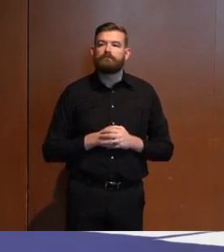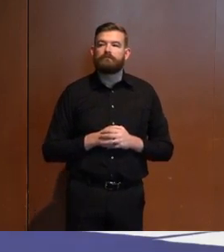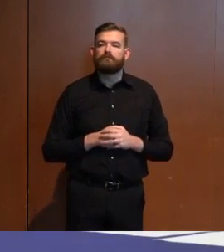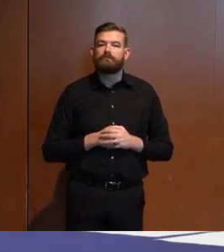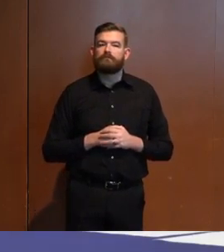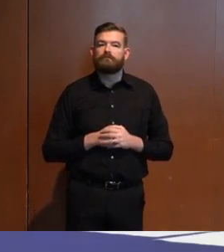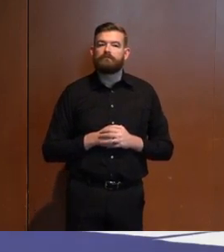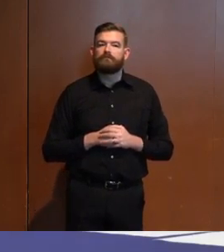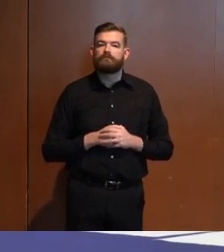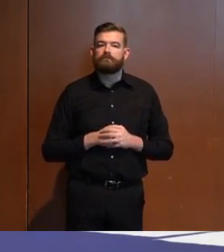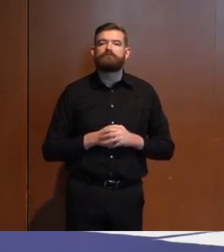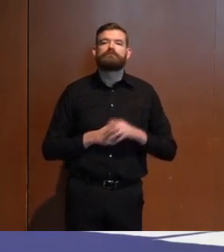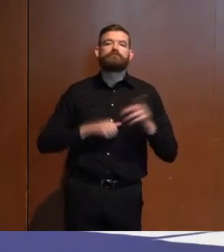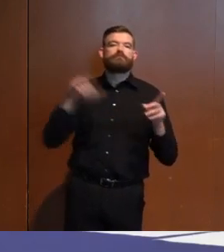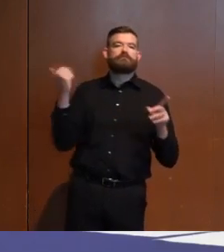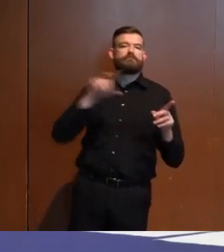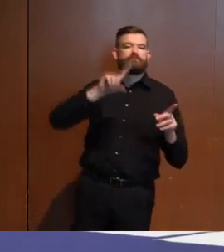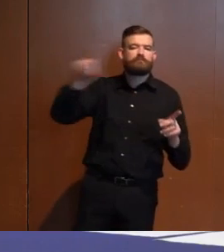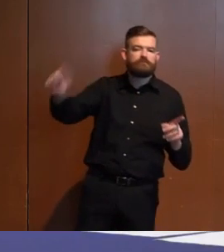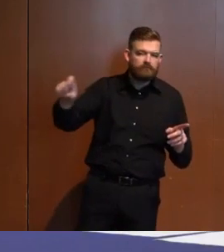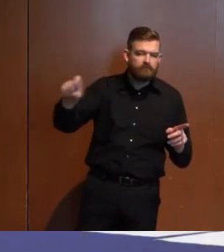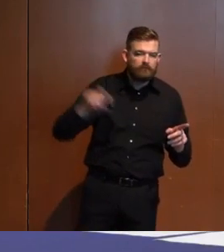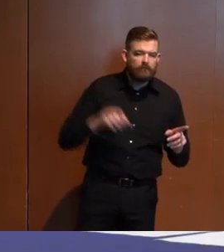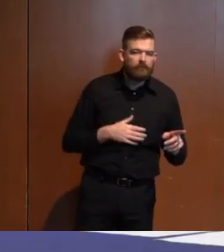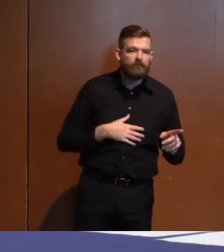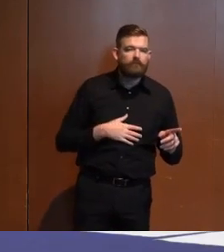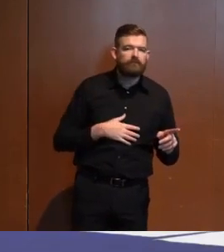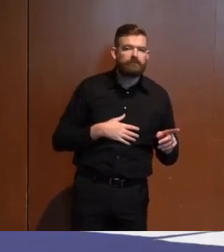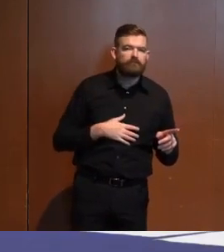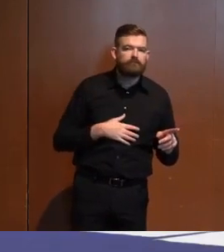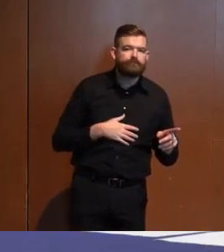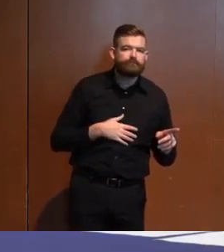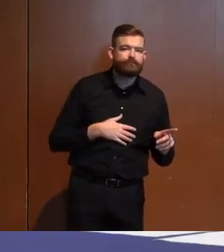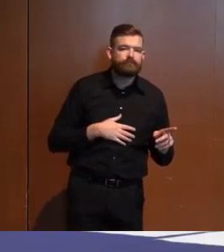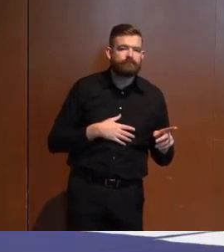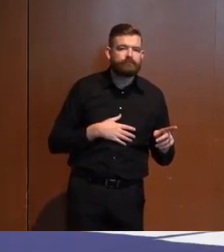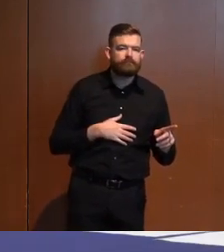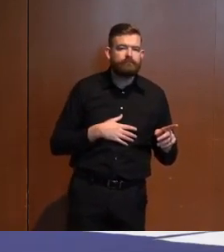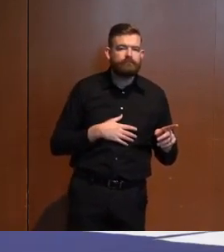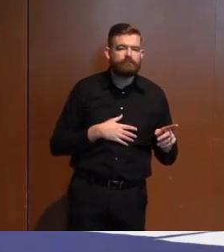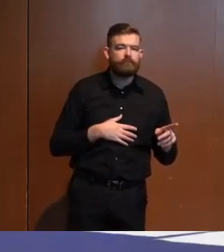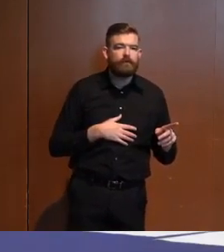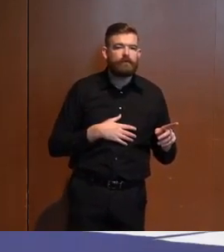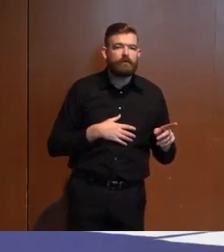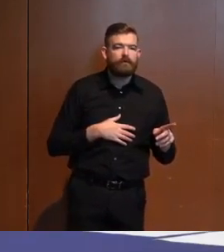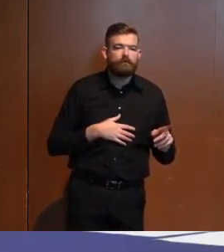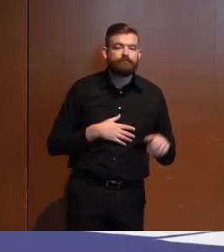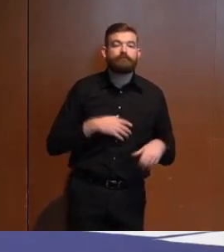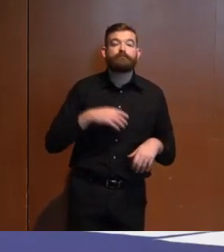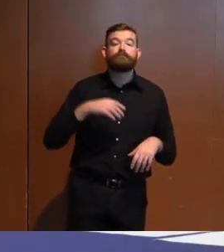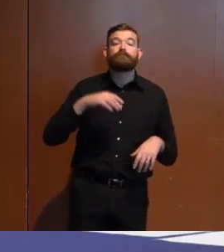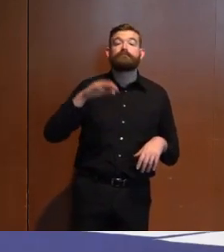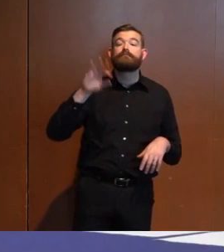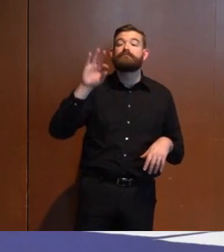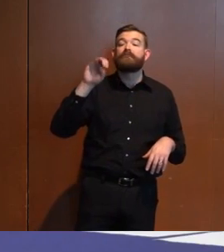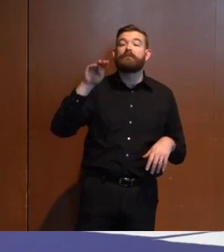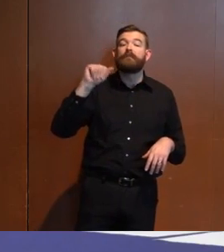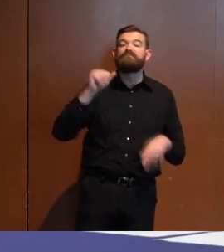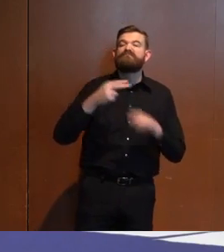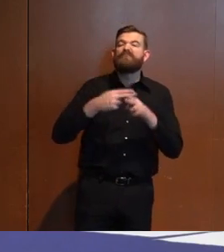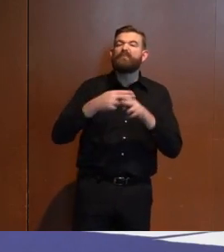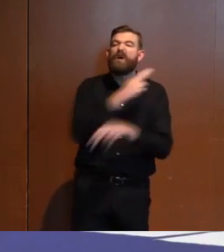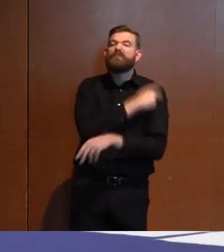Couple of questions, if I may. First, with regard to the FEMA field hospitals, I know we've got the 3 of them up on the board